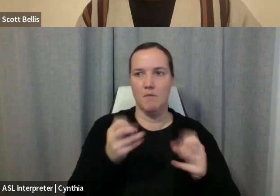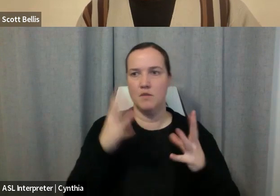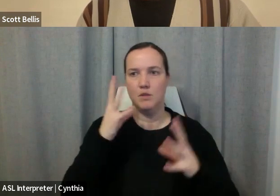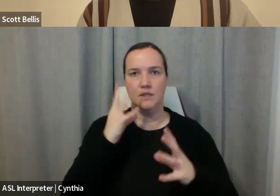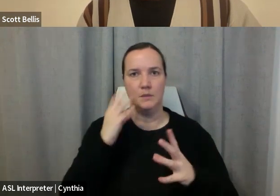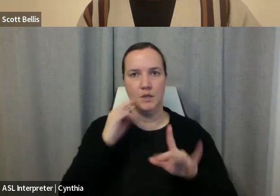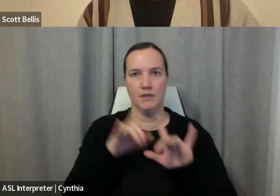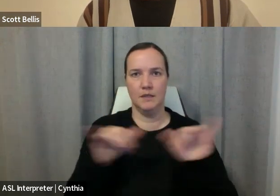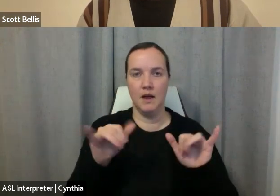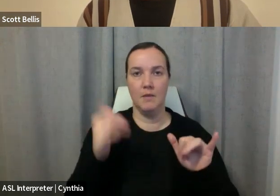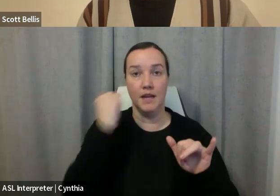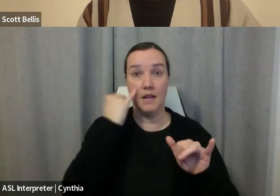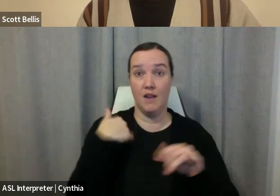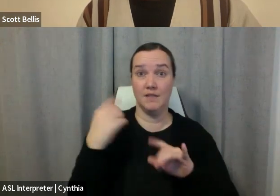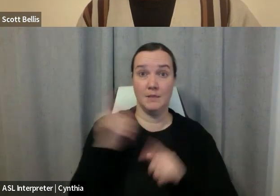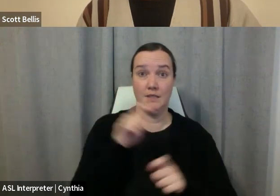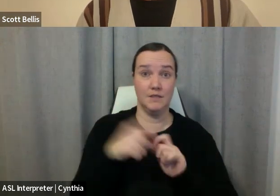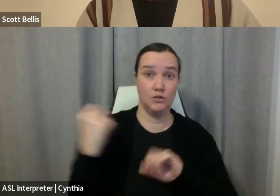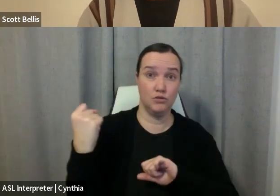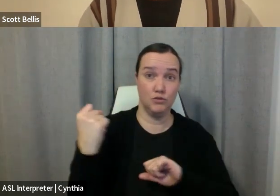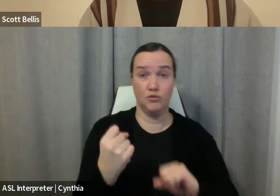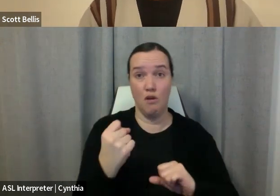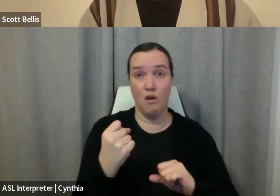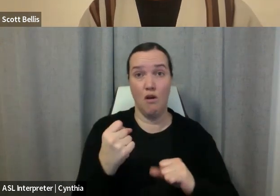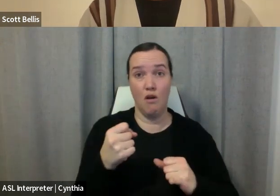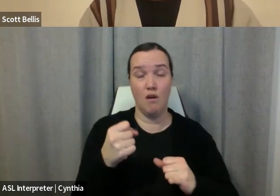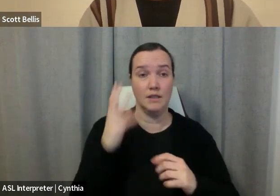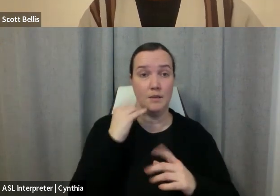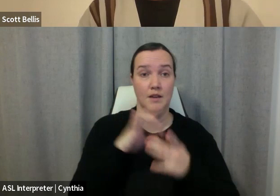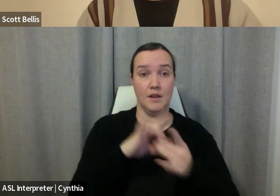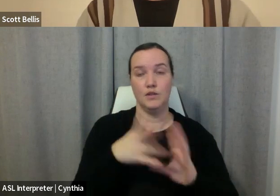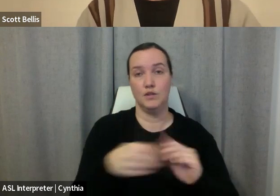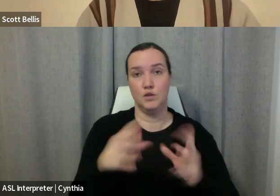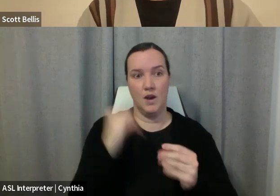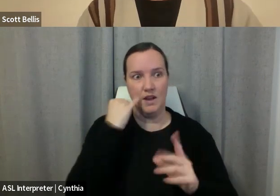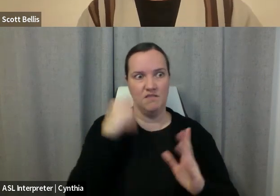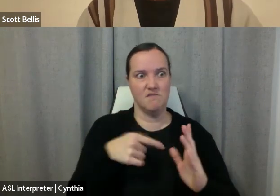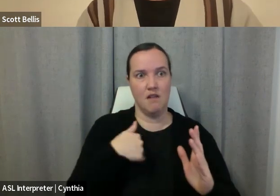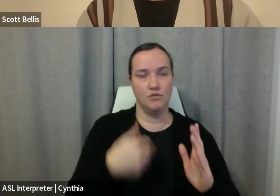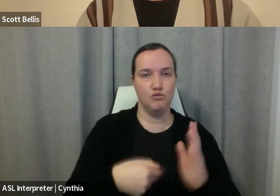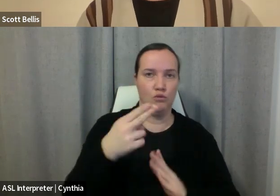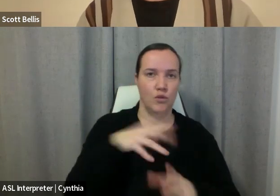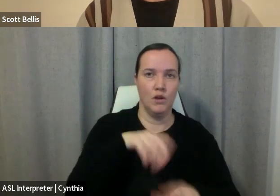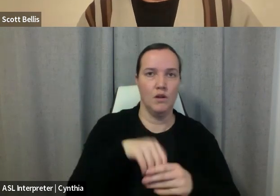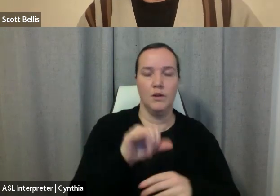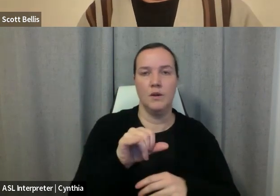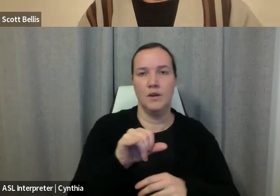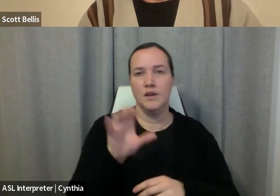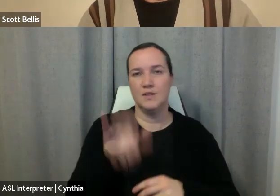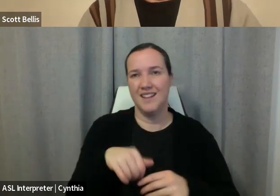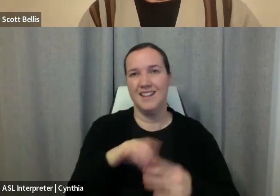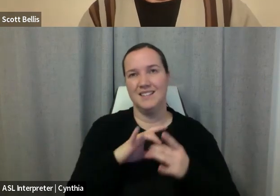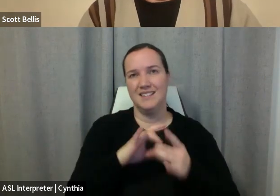particularly strong trend of a story that is telling a particular kind of truth to live with. And this is where we might get into issues of